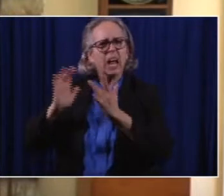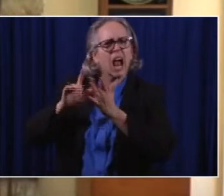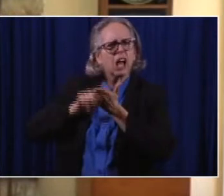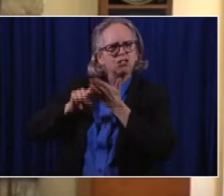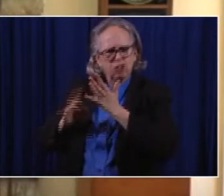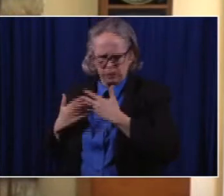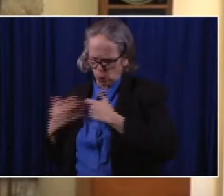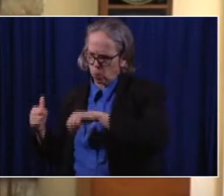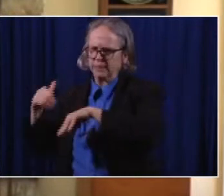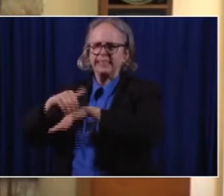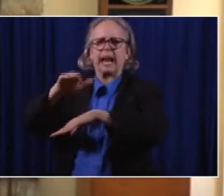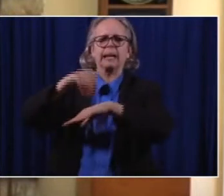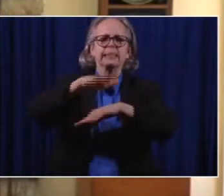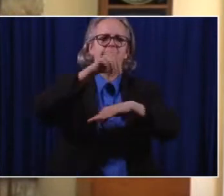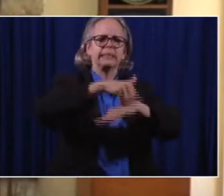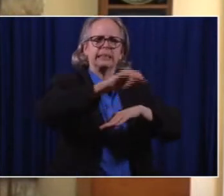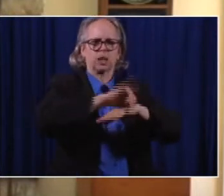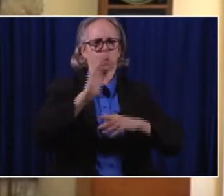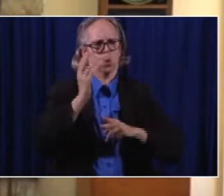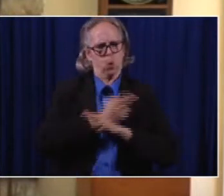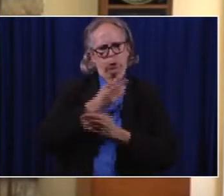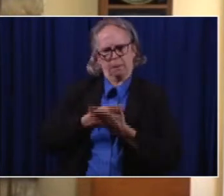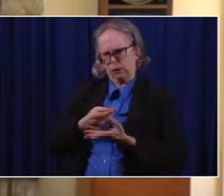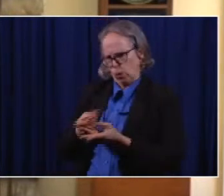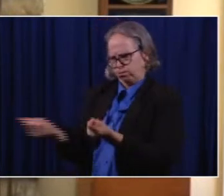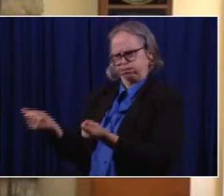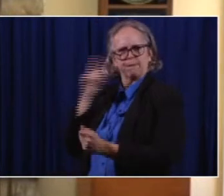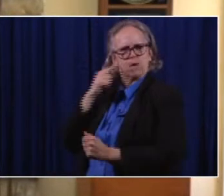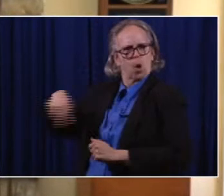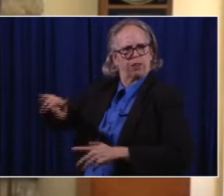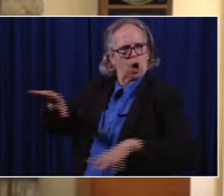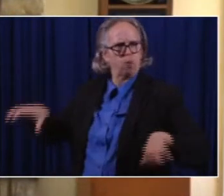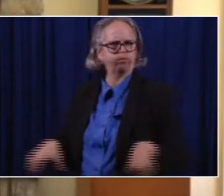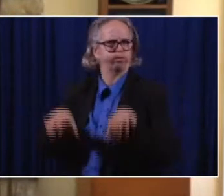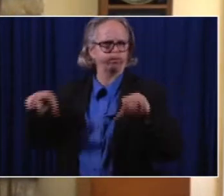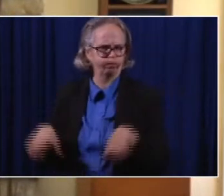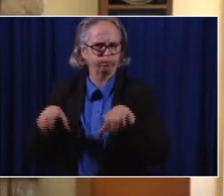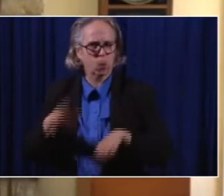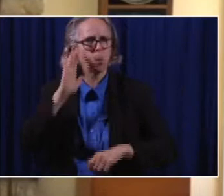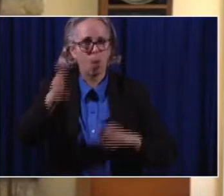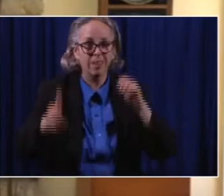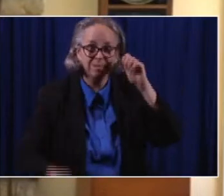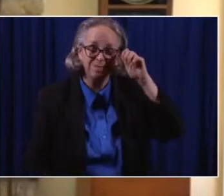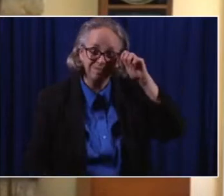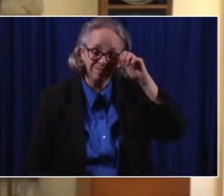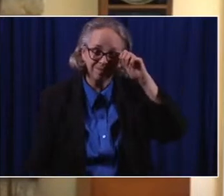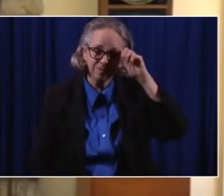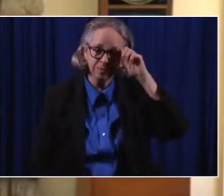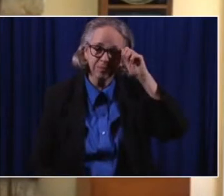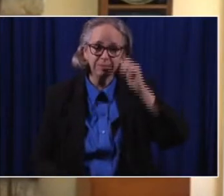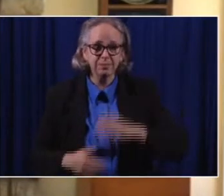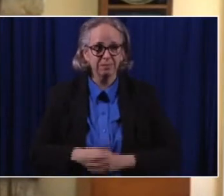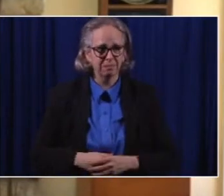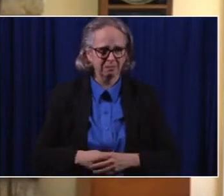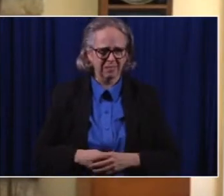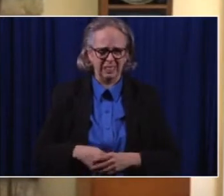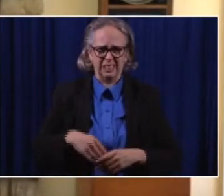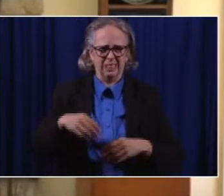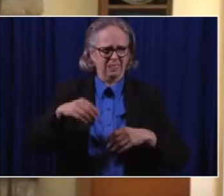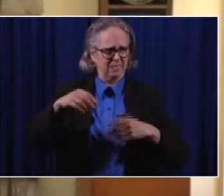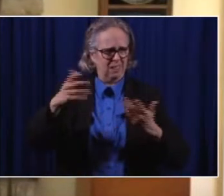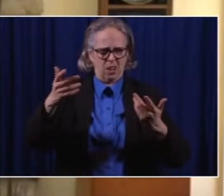team do it just as fast as we can. We'll continue to offer state resources and support to help